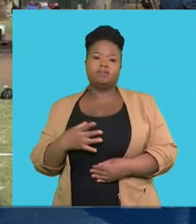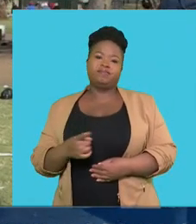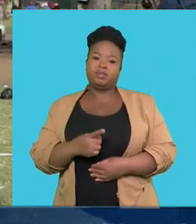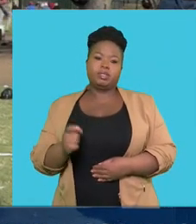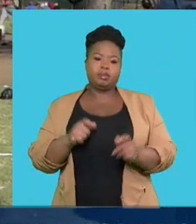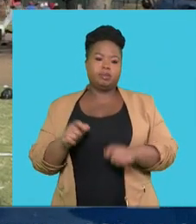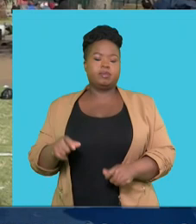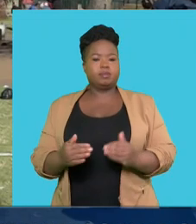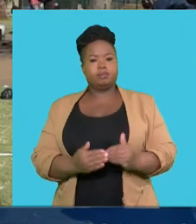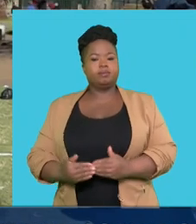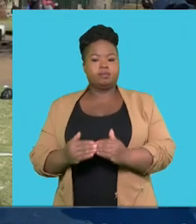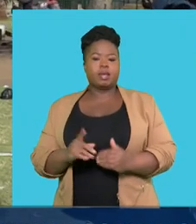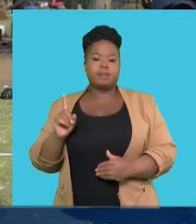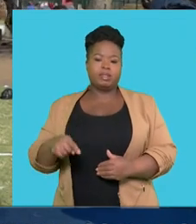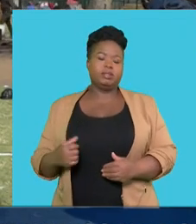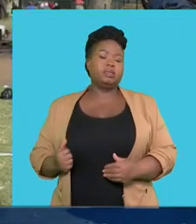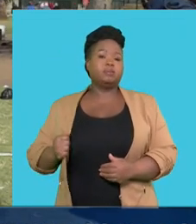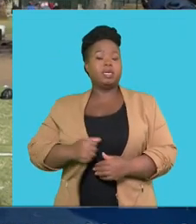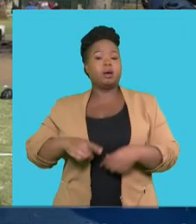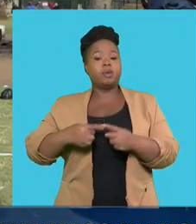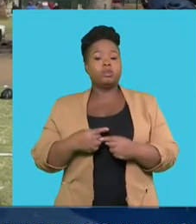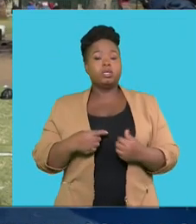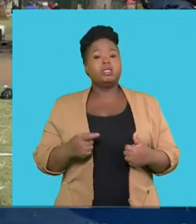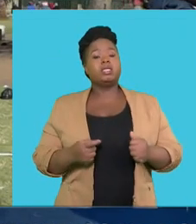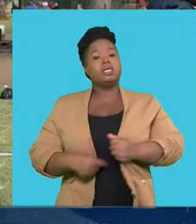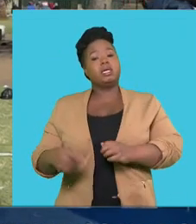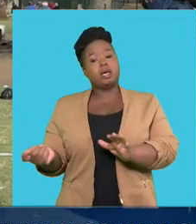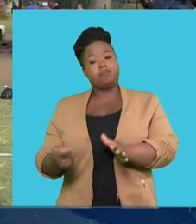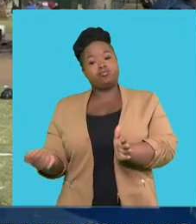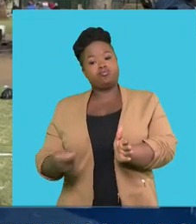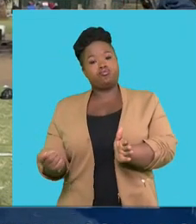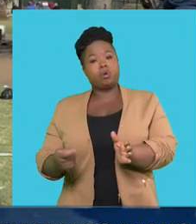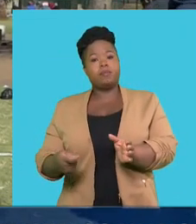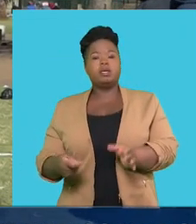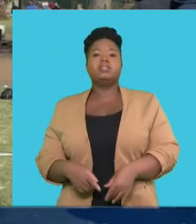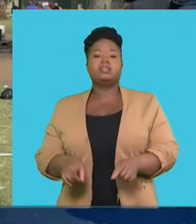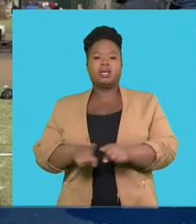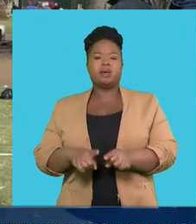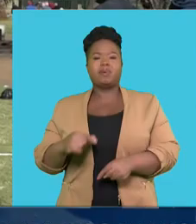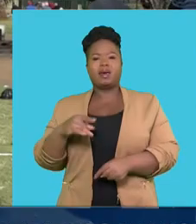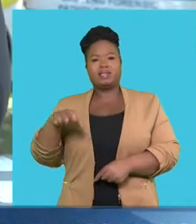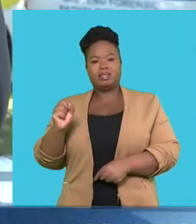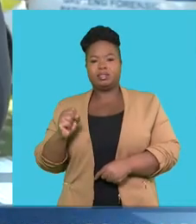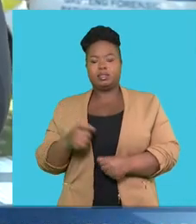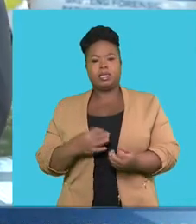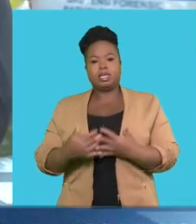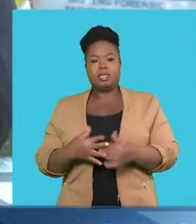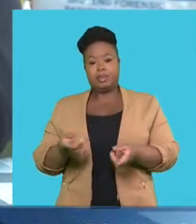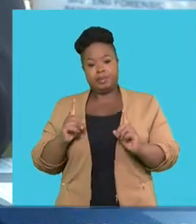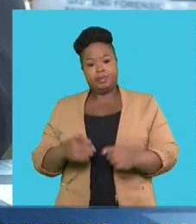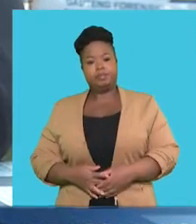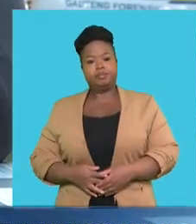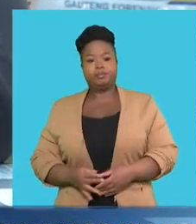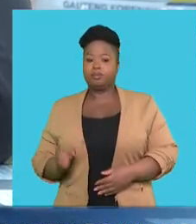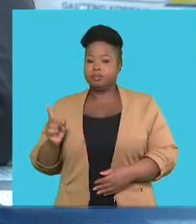abantu babe careful ngendaba zemililo, zama-prama stofu, konke amarhasi. Into nje ezi-dangerous nje. Eli phulo